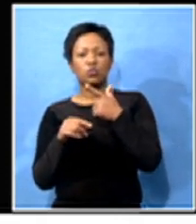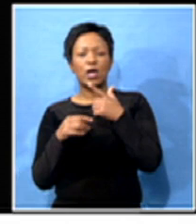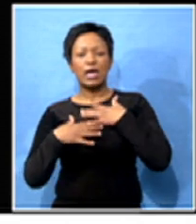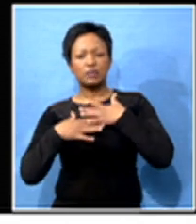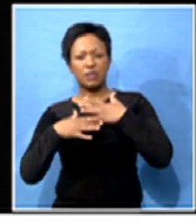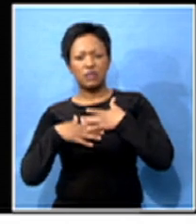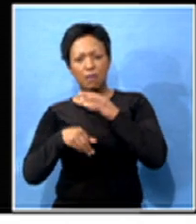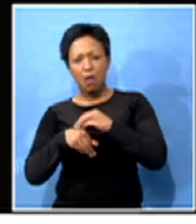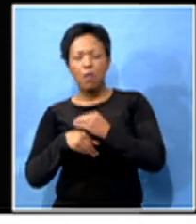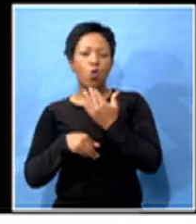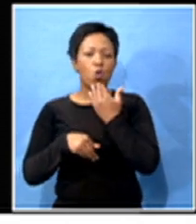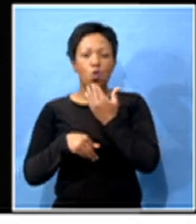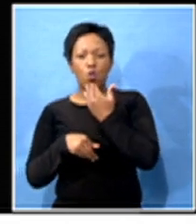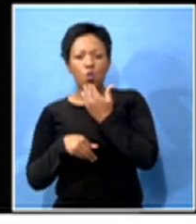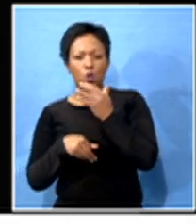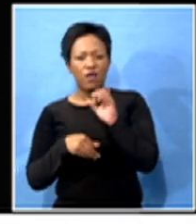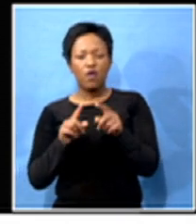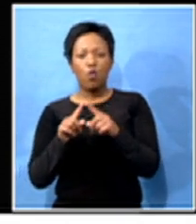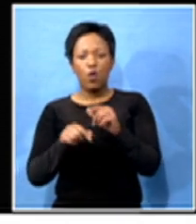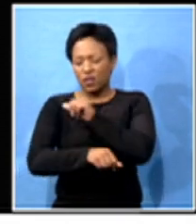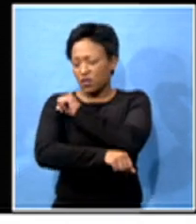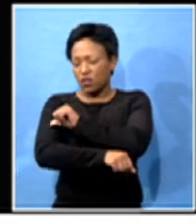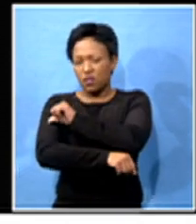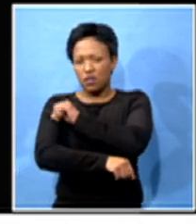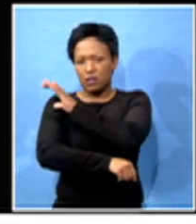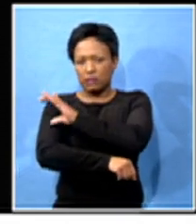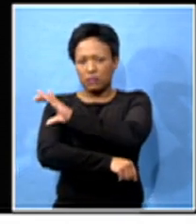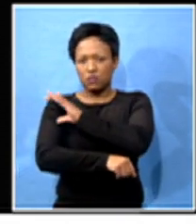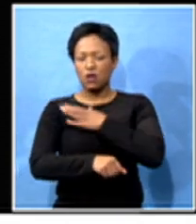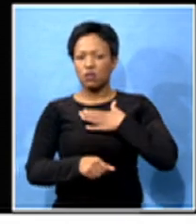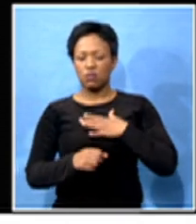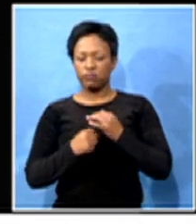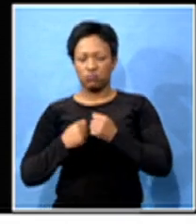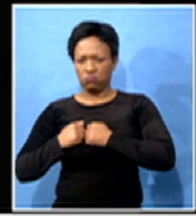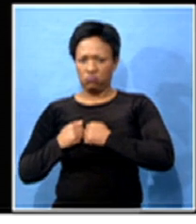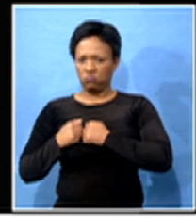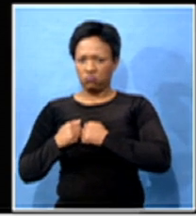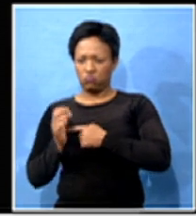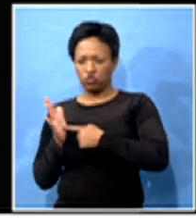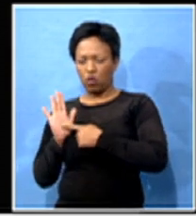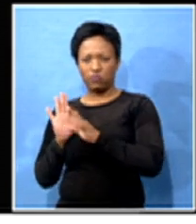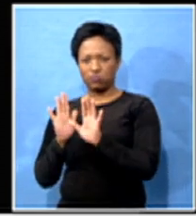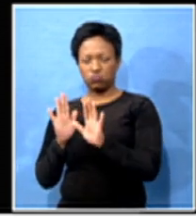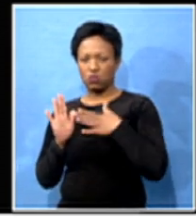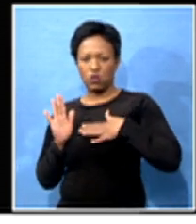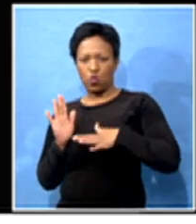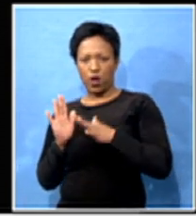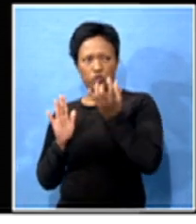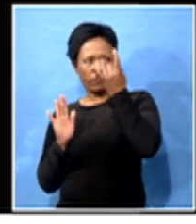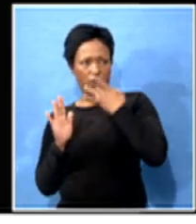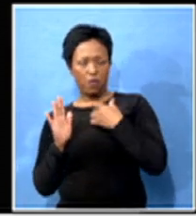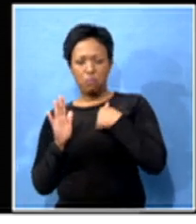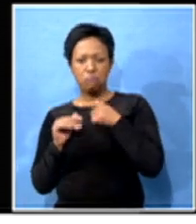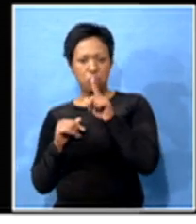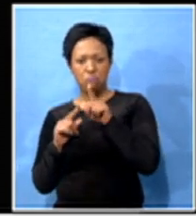because our clinics and hospitals, they don't show, or they don't want to give out that information so that we can be able